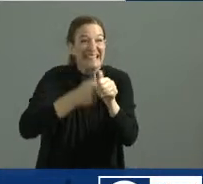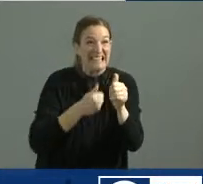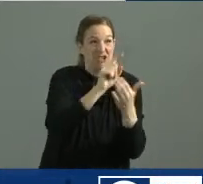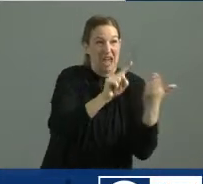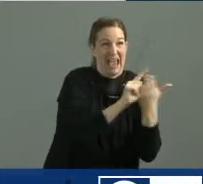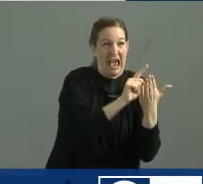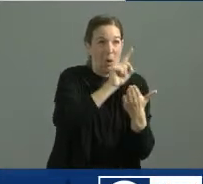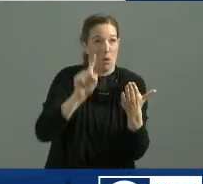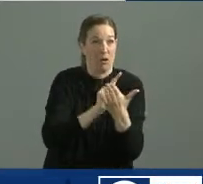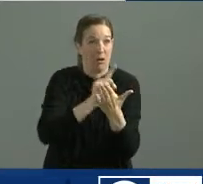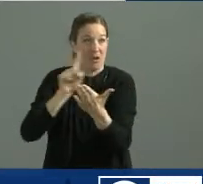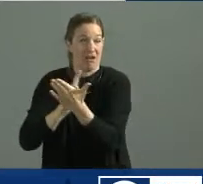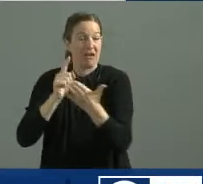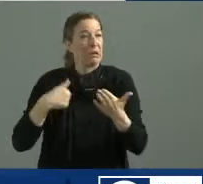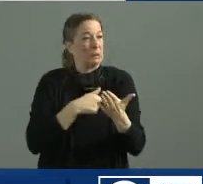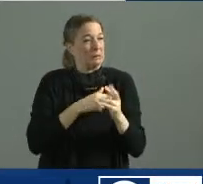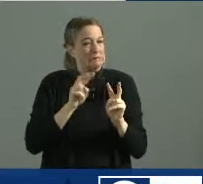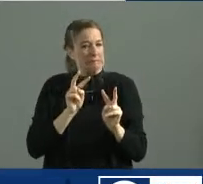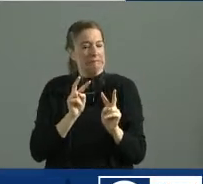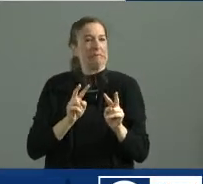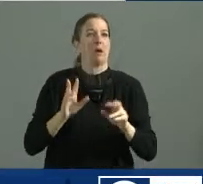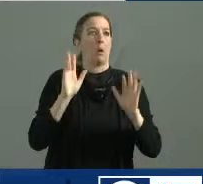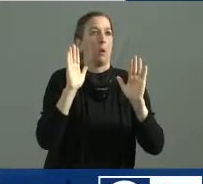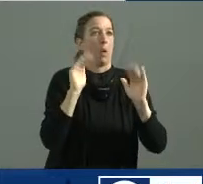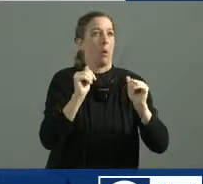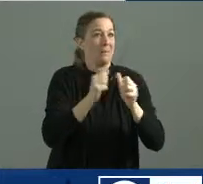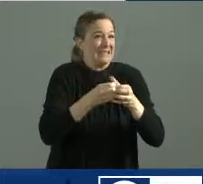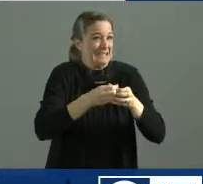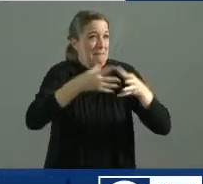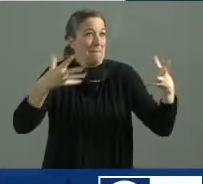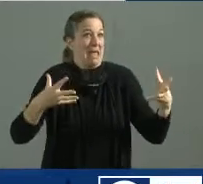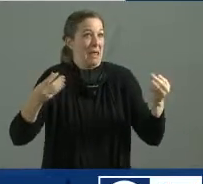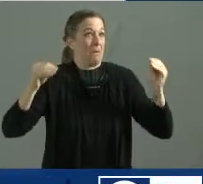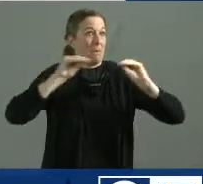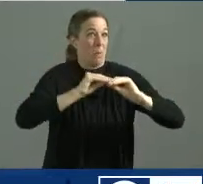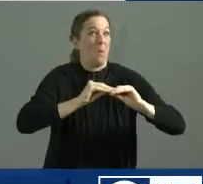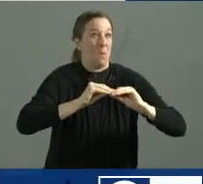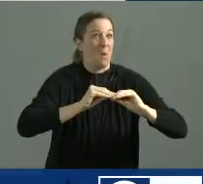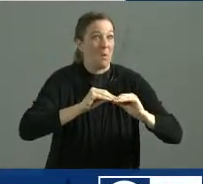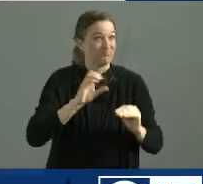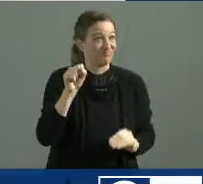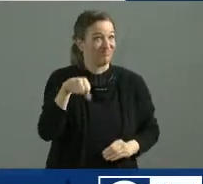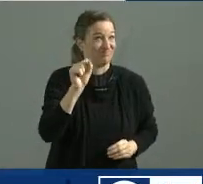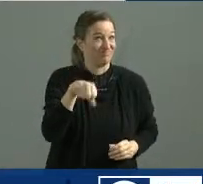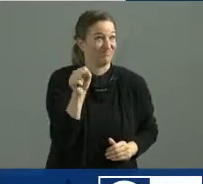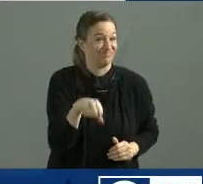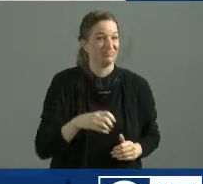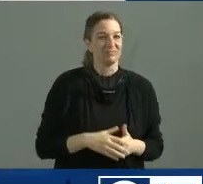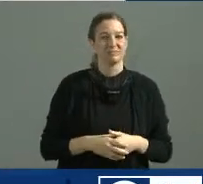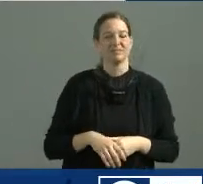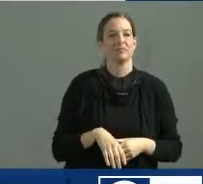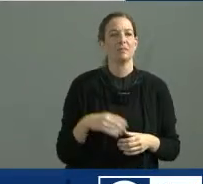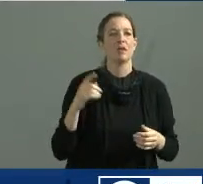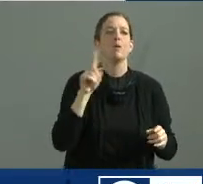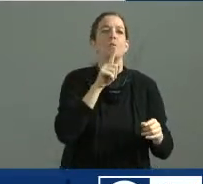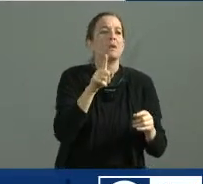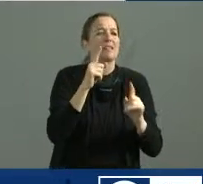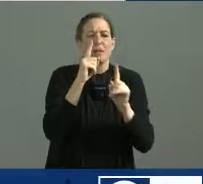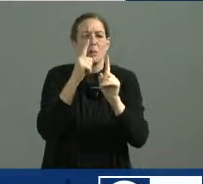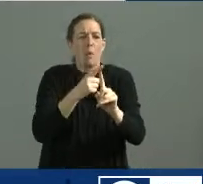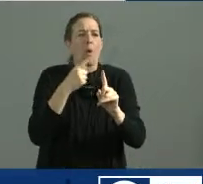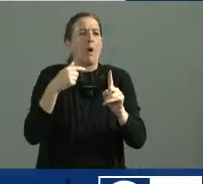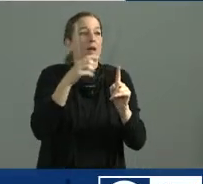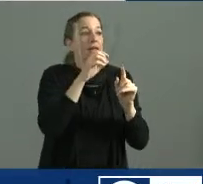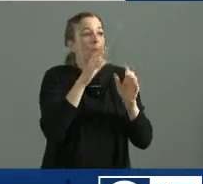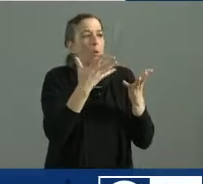expand. And as we expand those sites, what we're hoping to be able to do is to basically copy what we've done at the